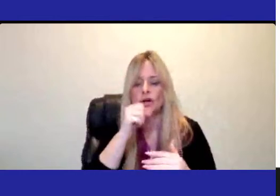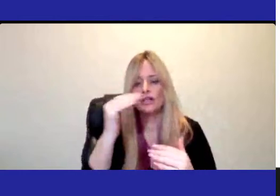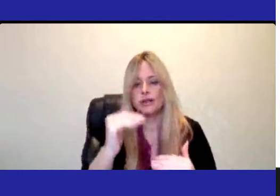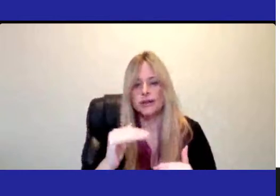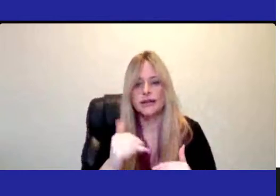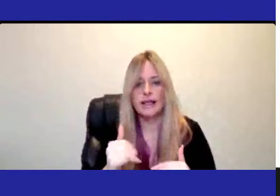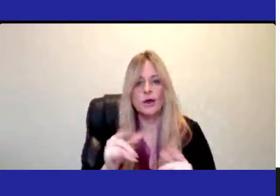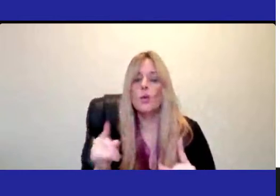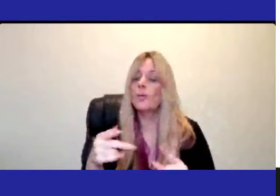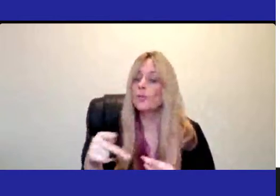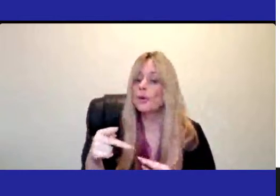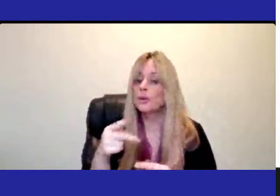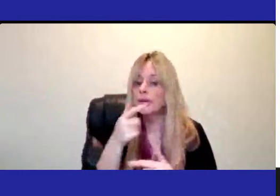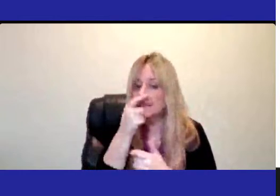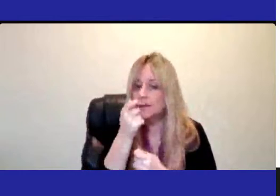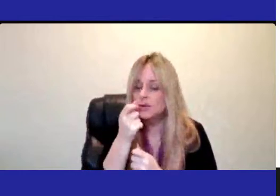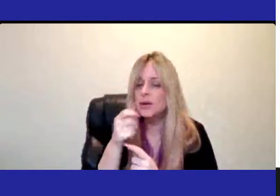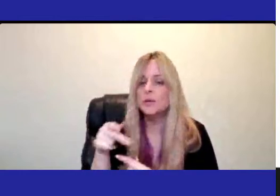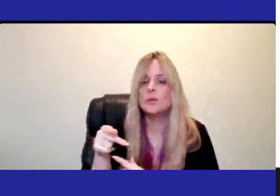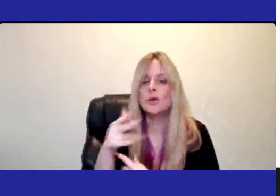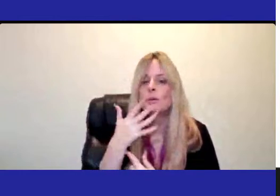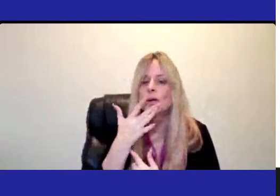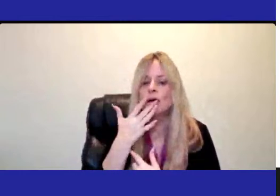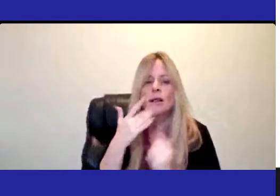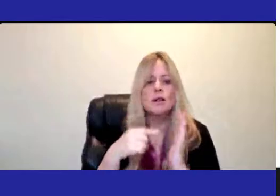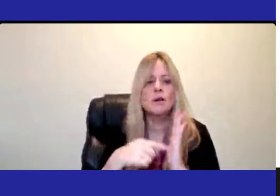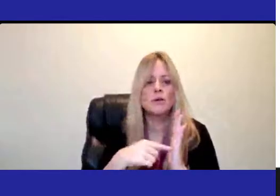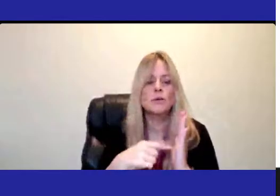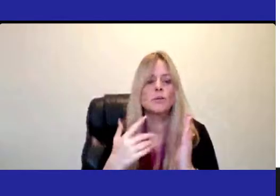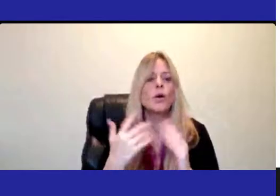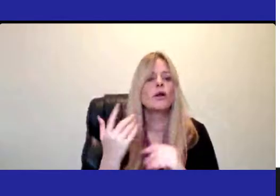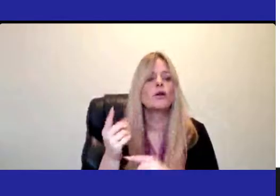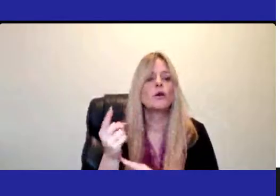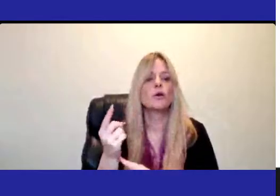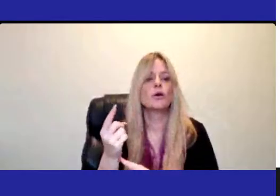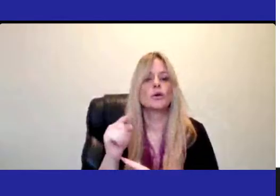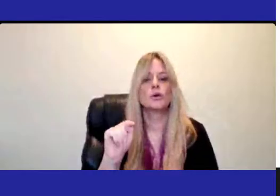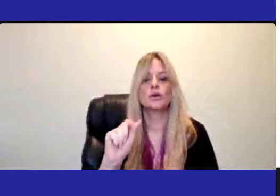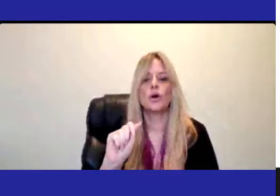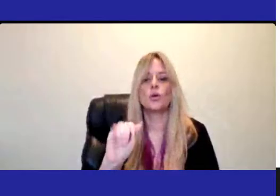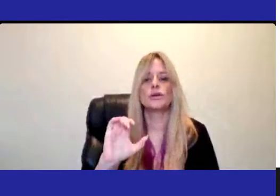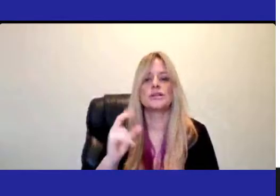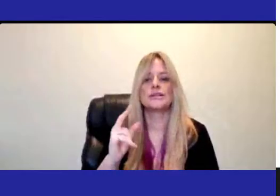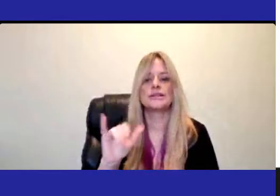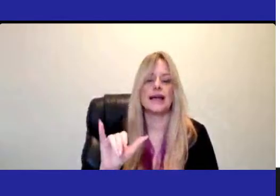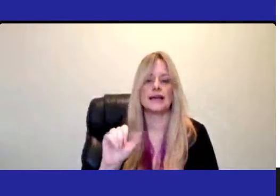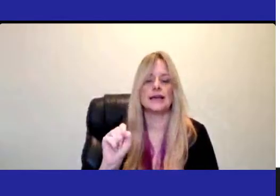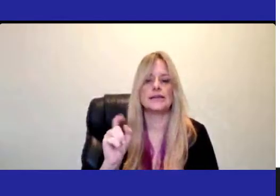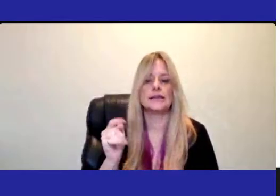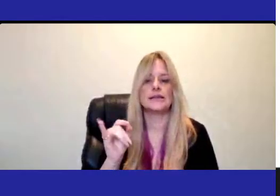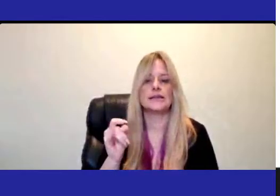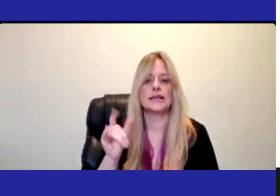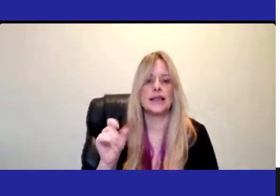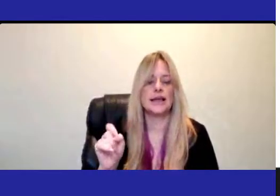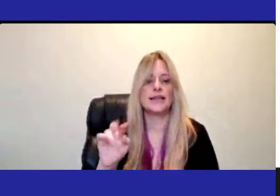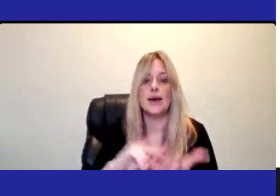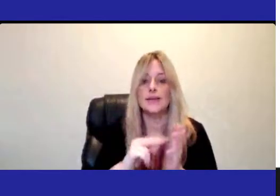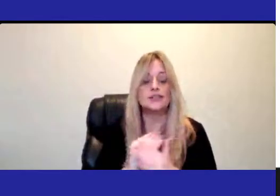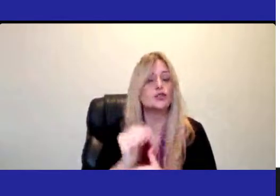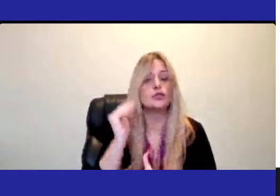is interesting. Purple is what they use for something called tachysystole, which is too many contractions in a short